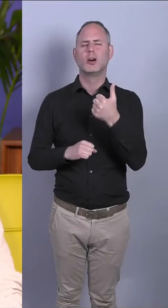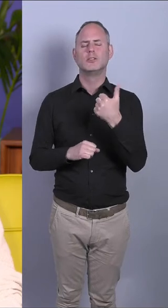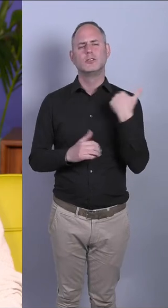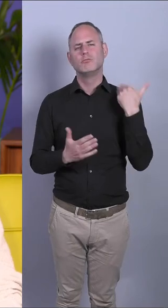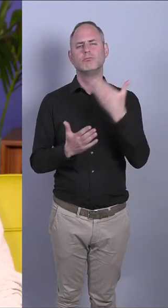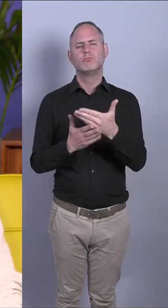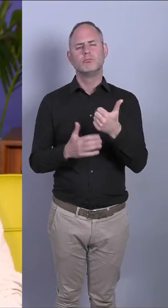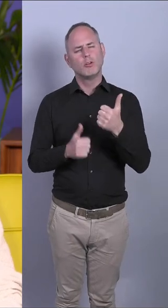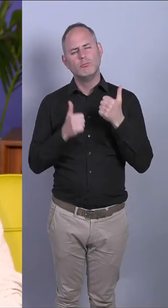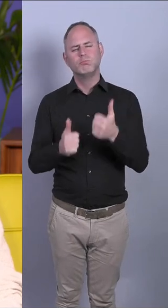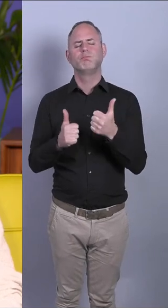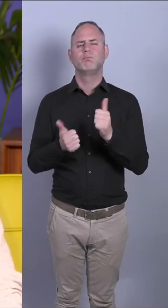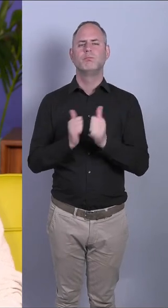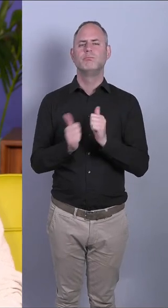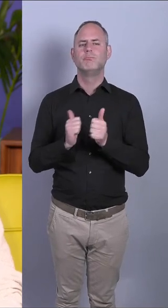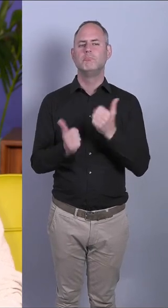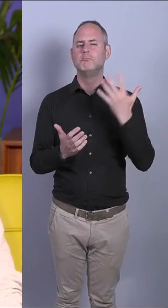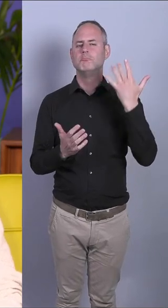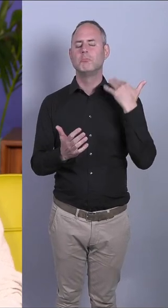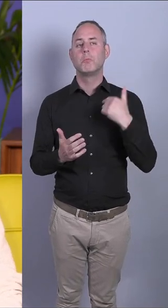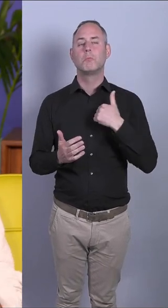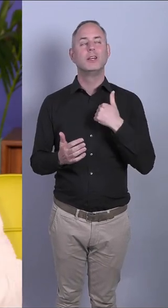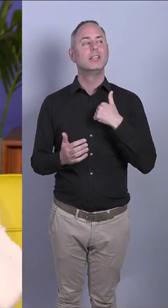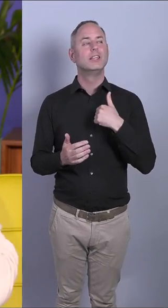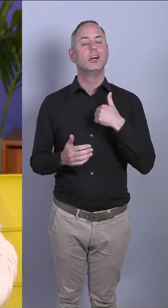Vincent, maybe? Well,